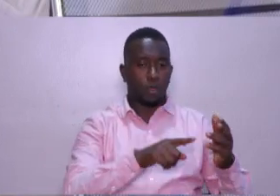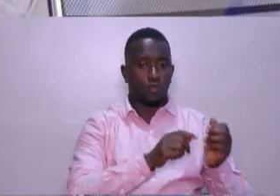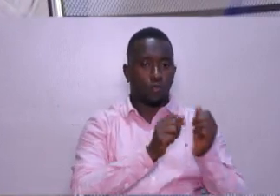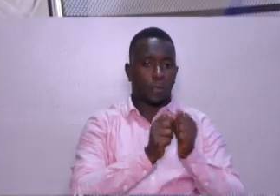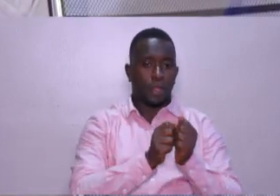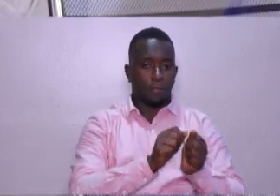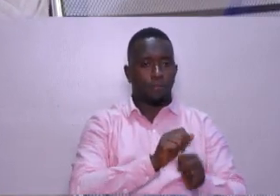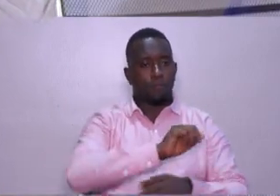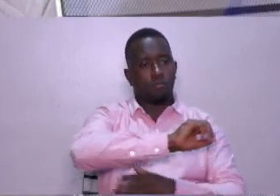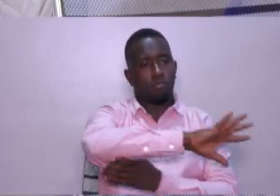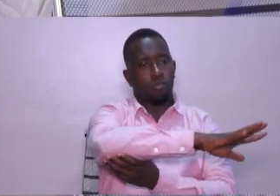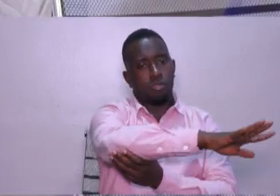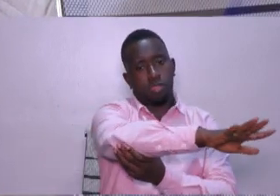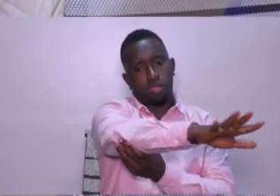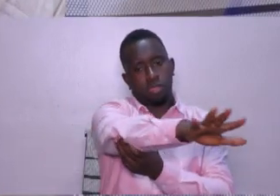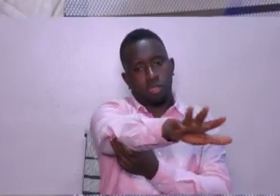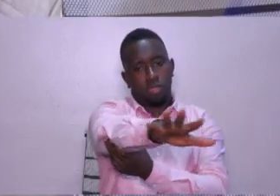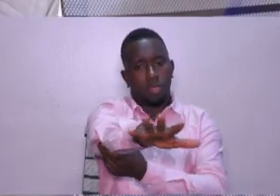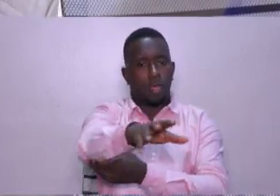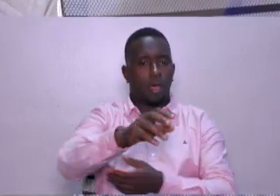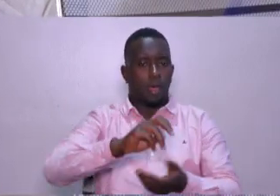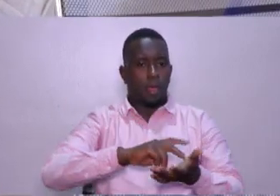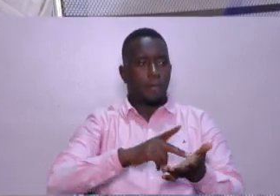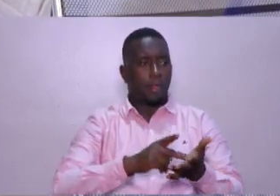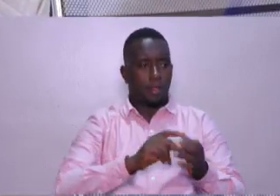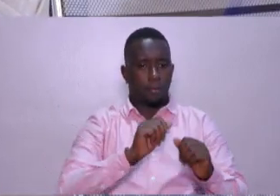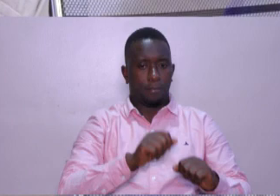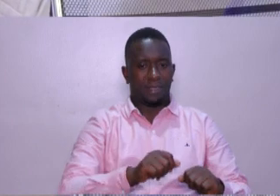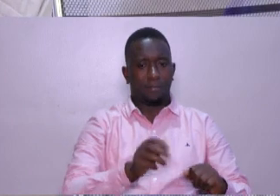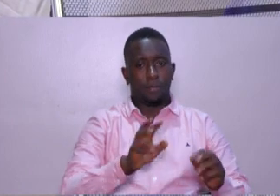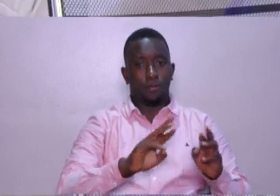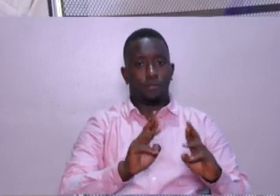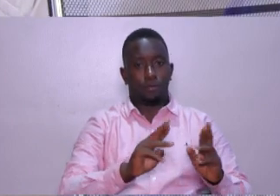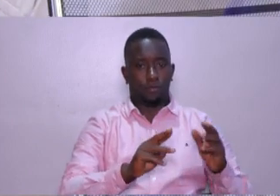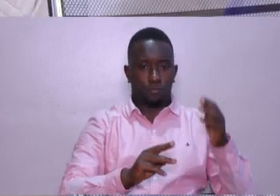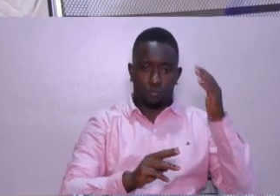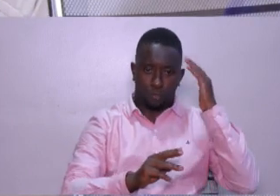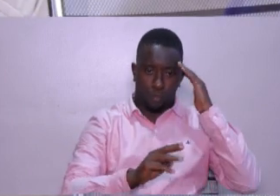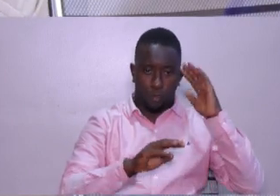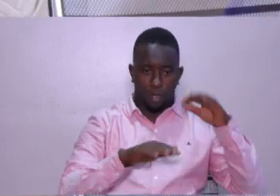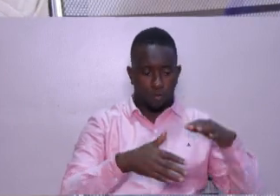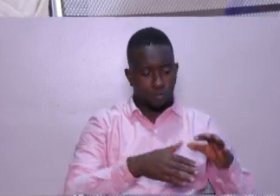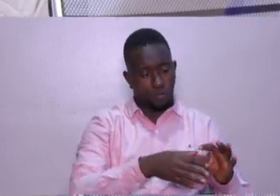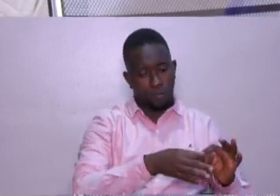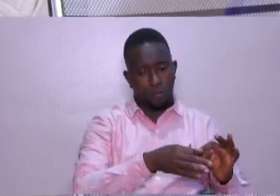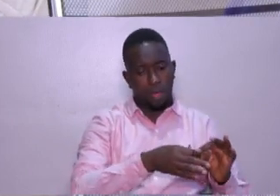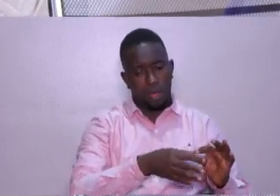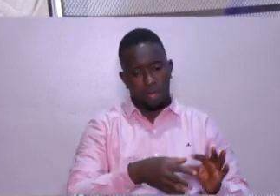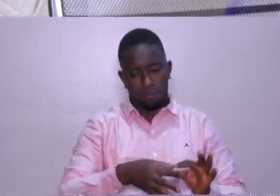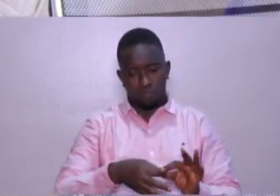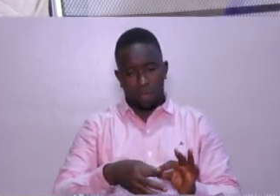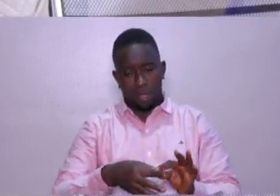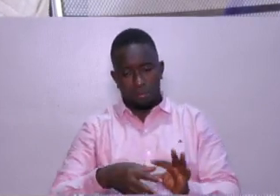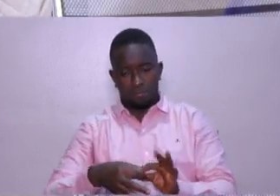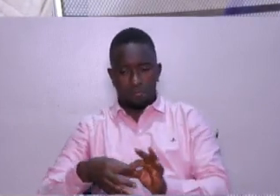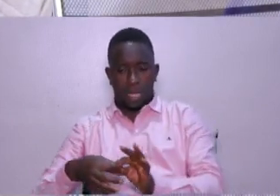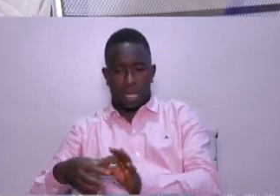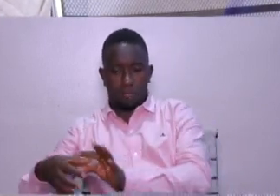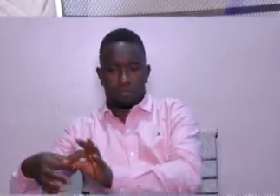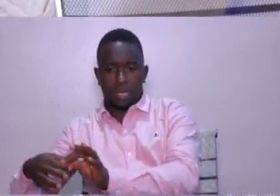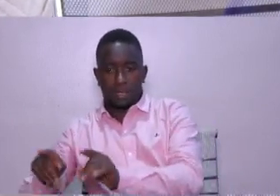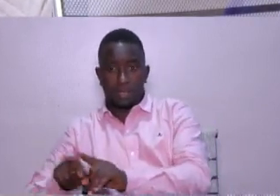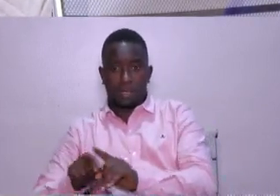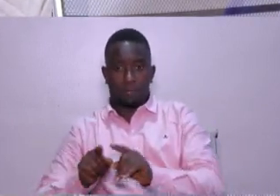in when they're telling us about storybooks, they mentioned something about making it interesting and kind of interactive.